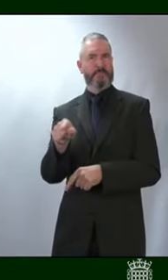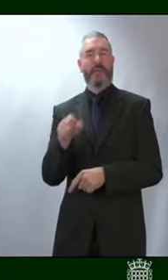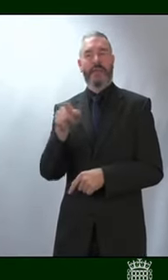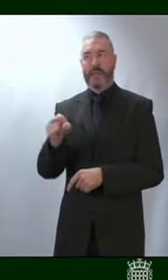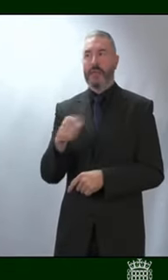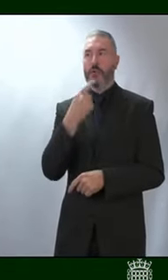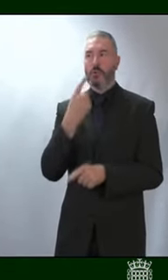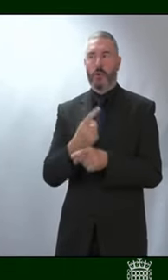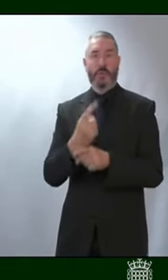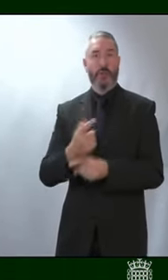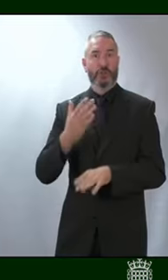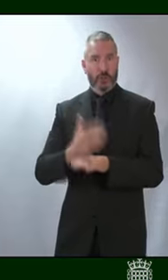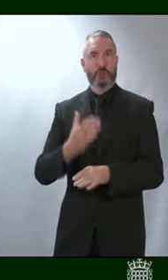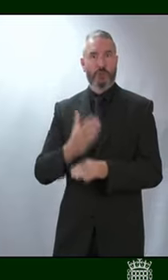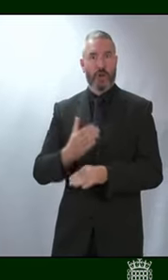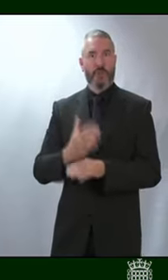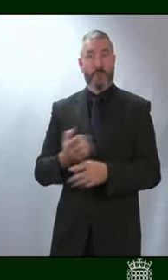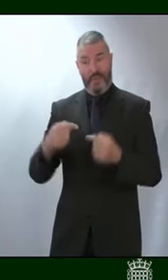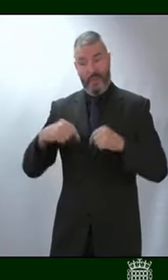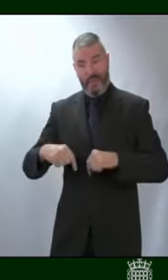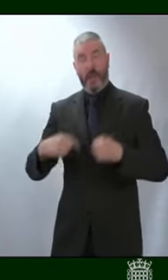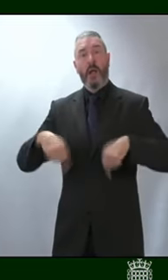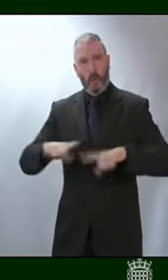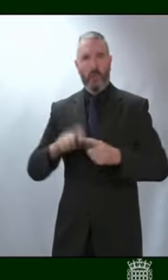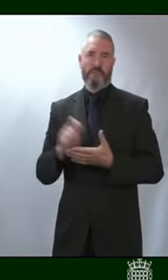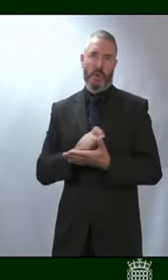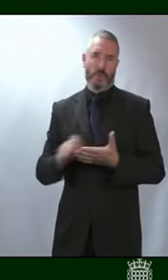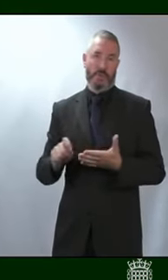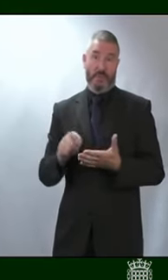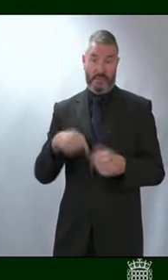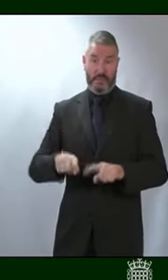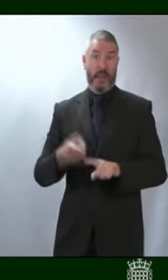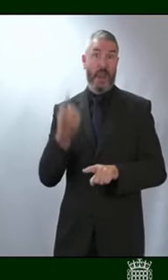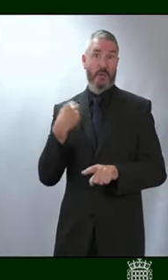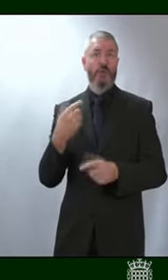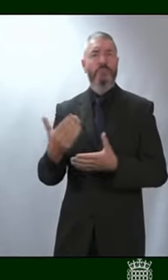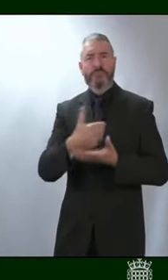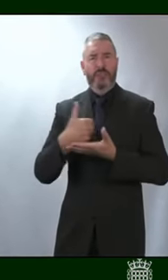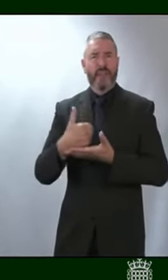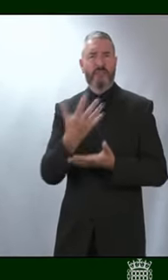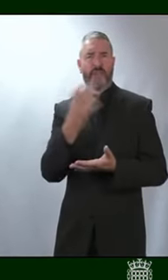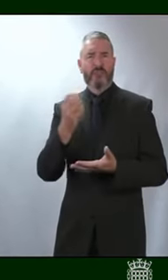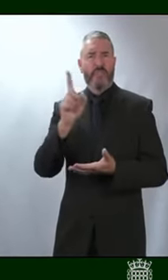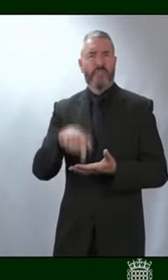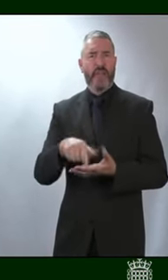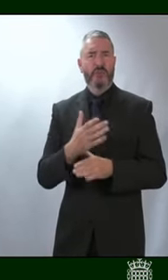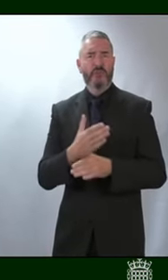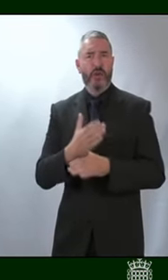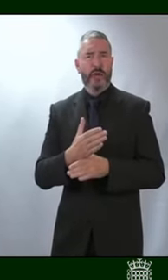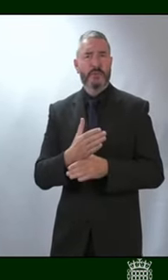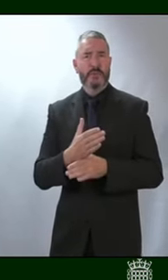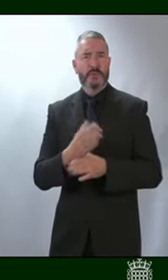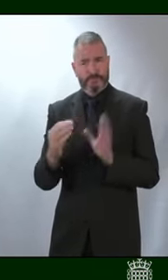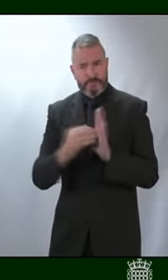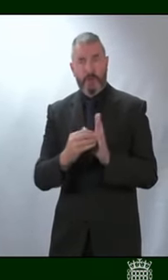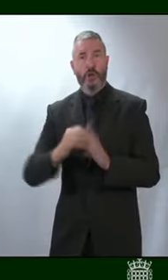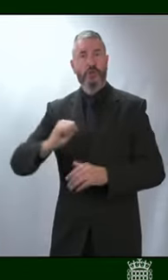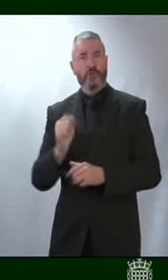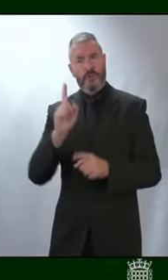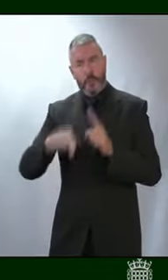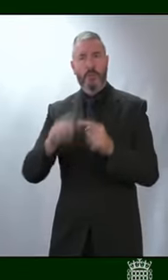given that on this side of the House we voted this week and last to protect 500,000 jobs, enshrining Scotland's most